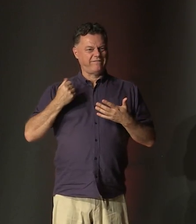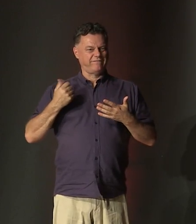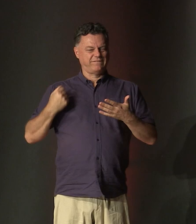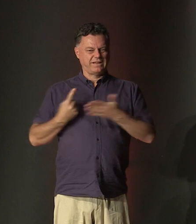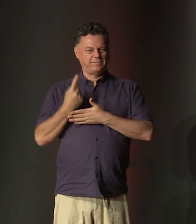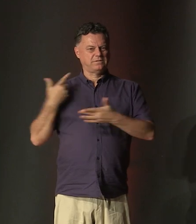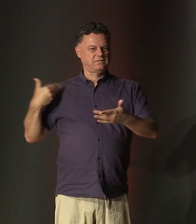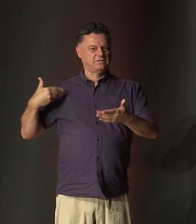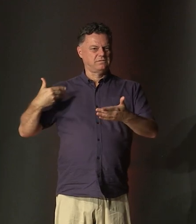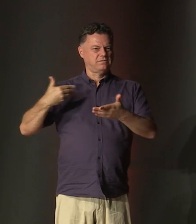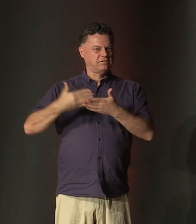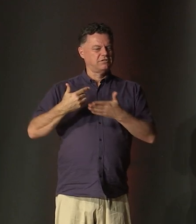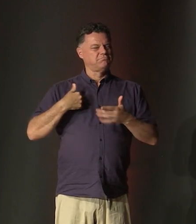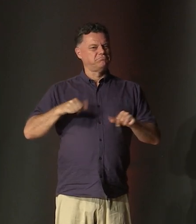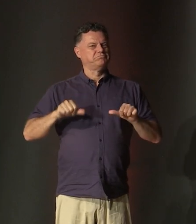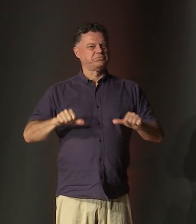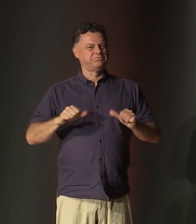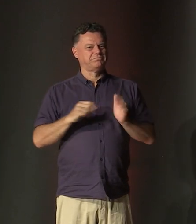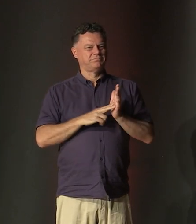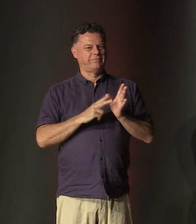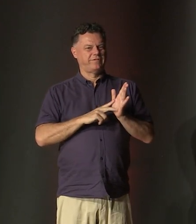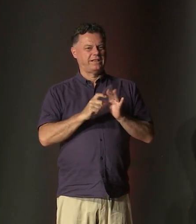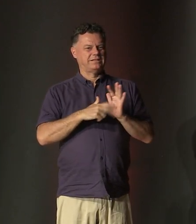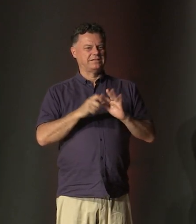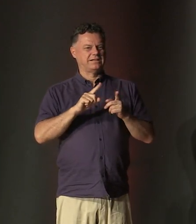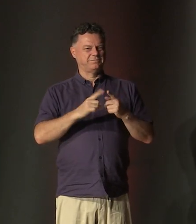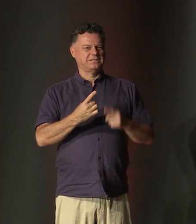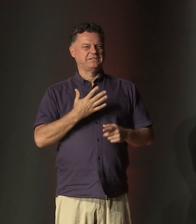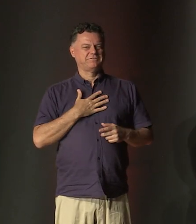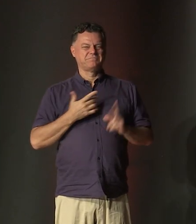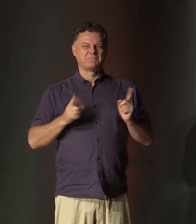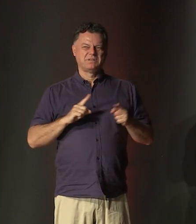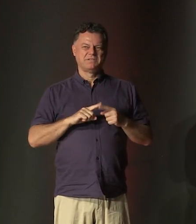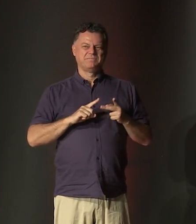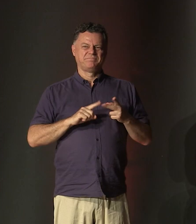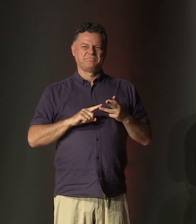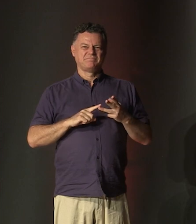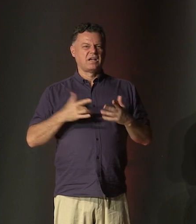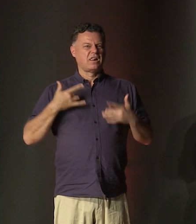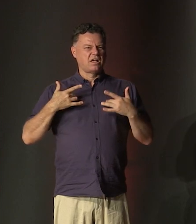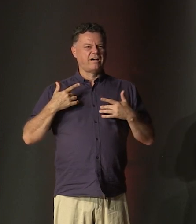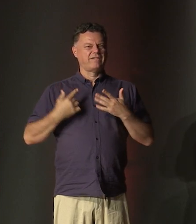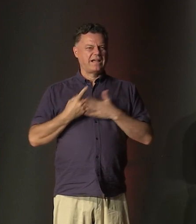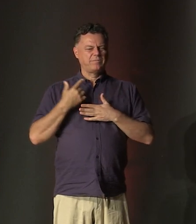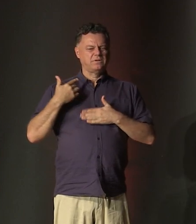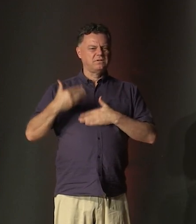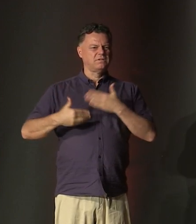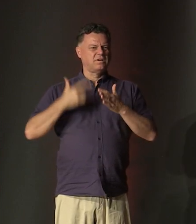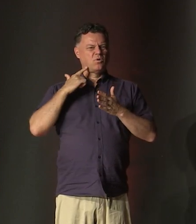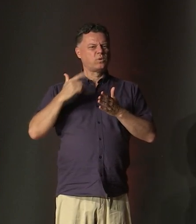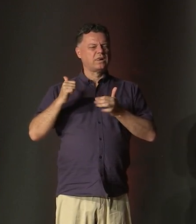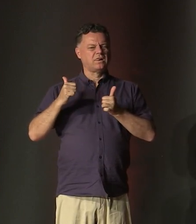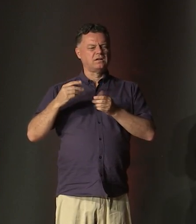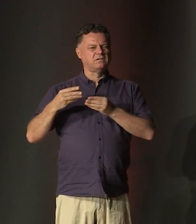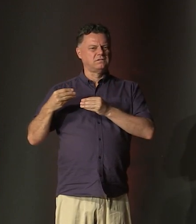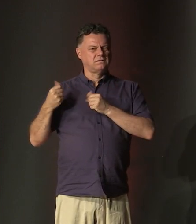my suffering. How to reassure myself that things will change, things will pass. How to